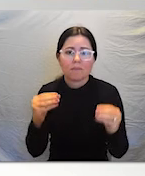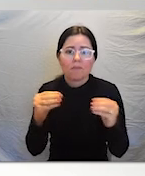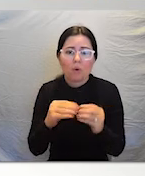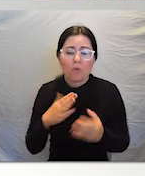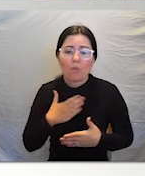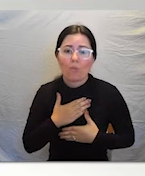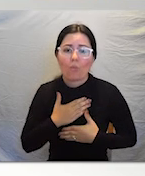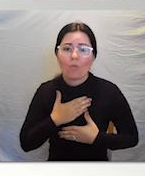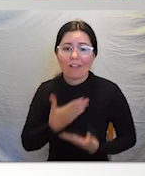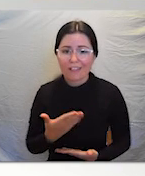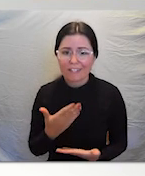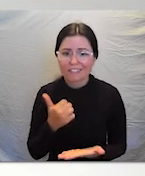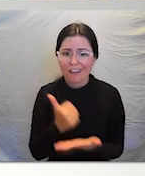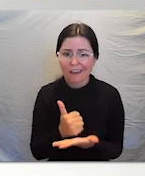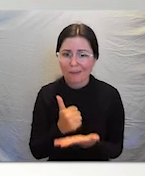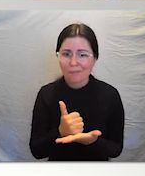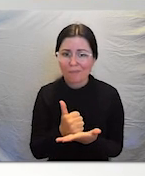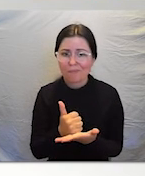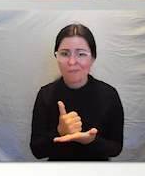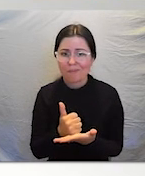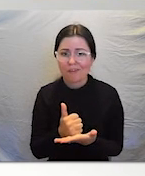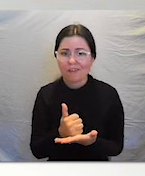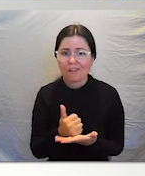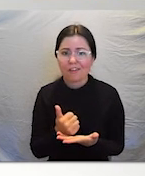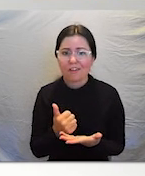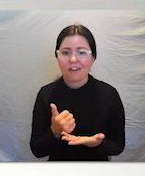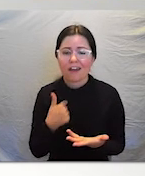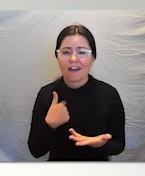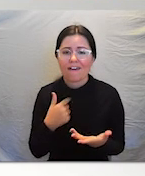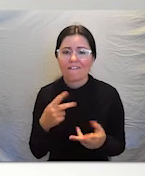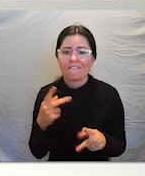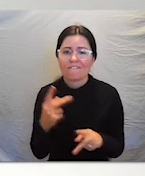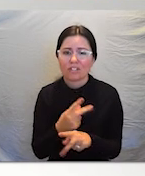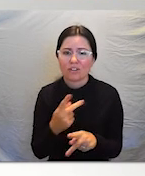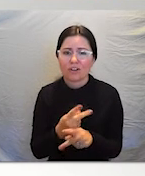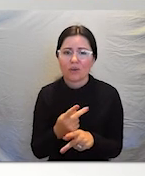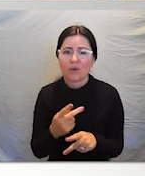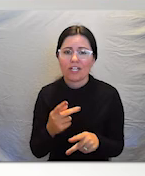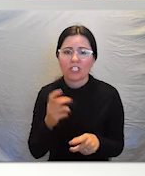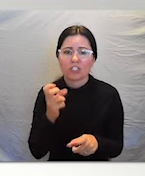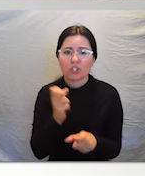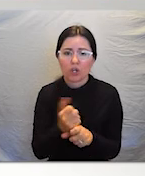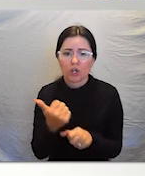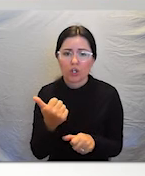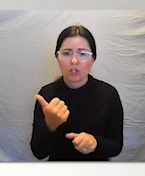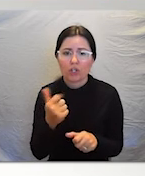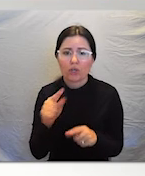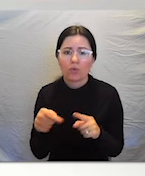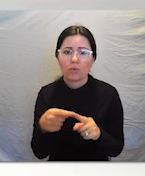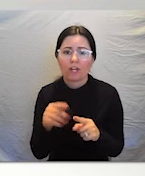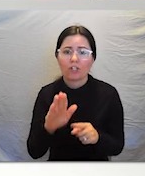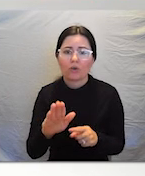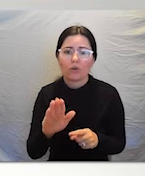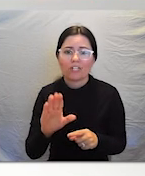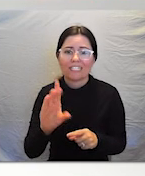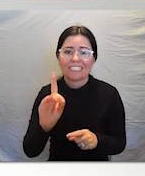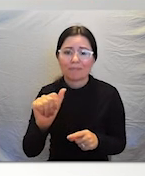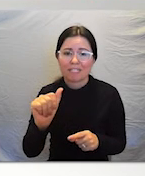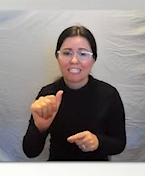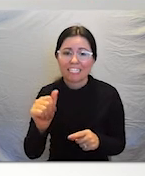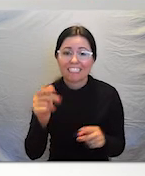out anything, but I find it's harder when your disability is